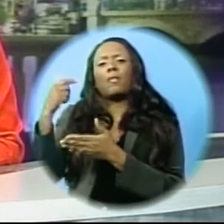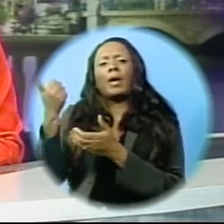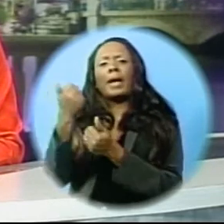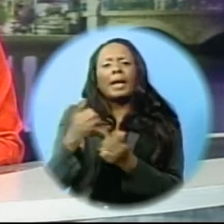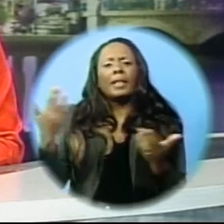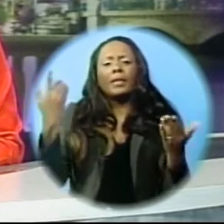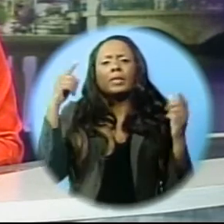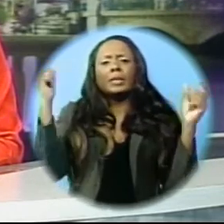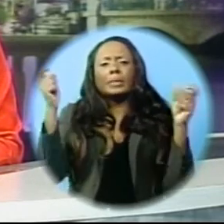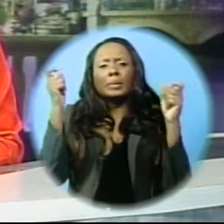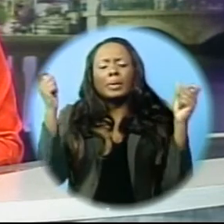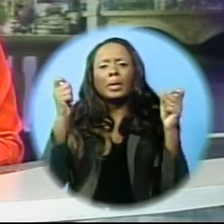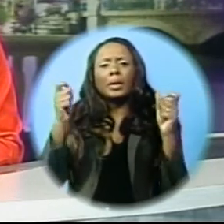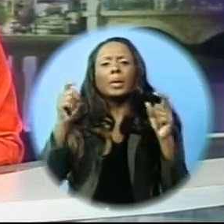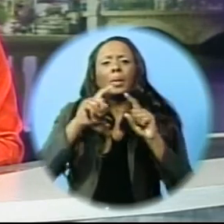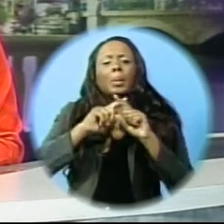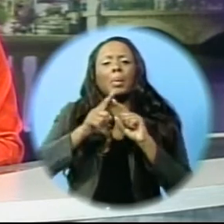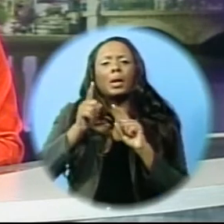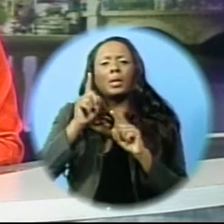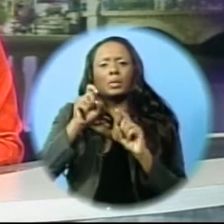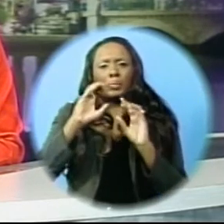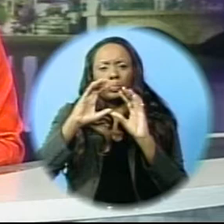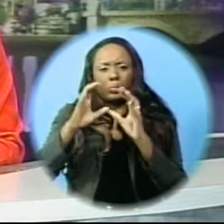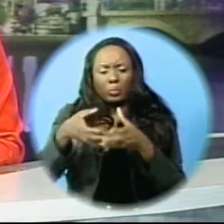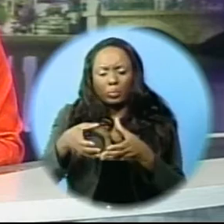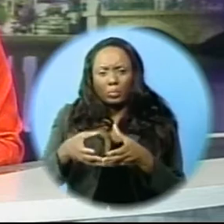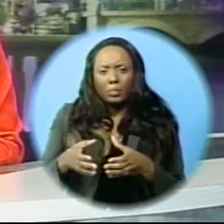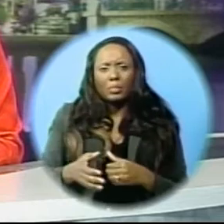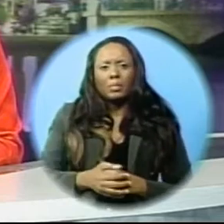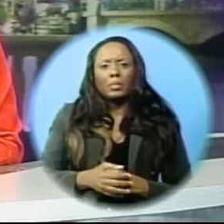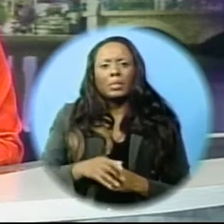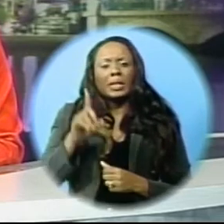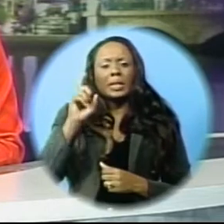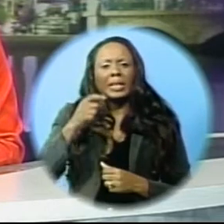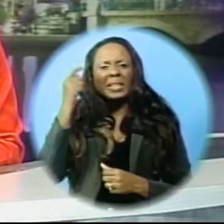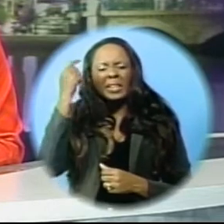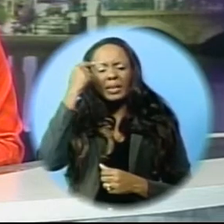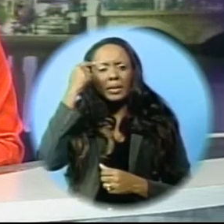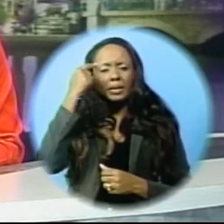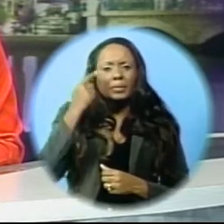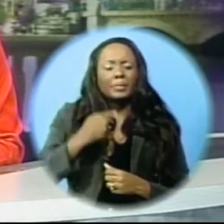the amount allocated is not what the heads requested in order to be efficient.